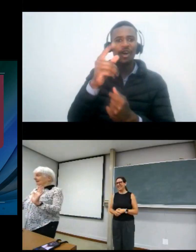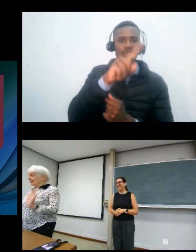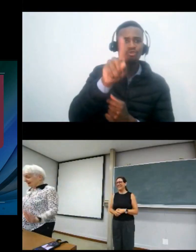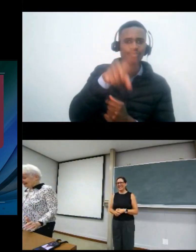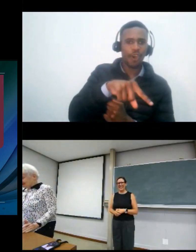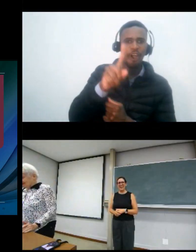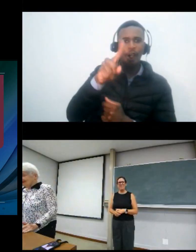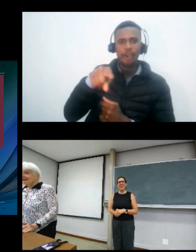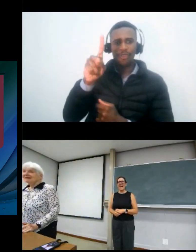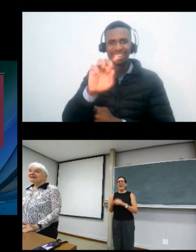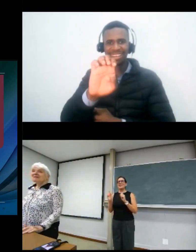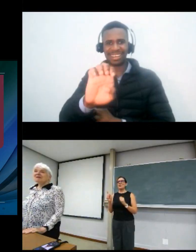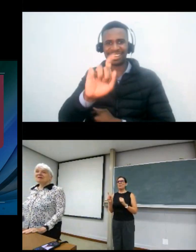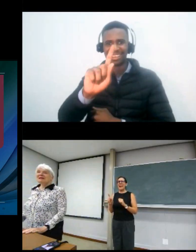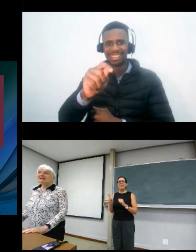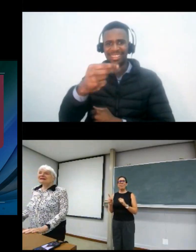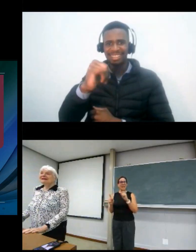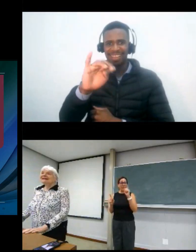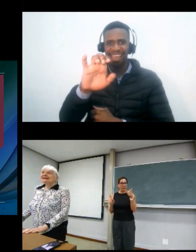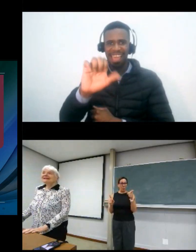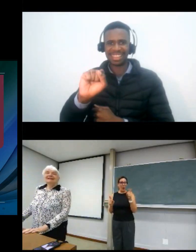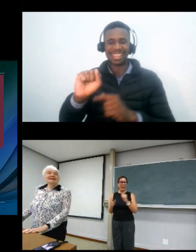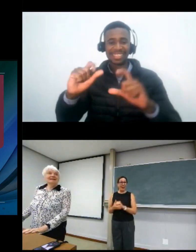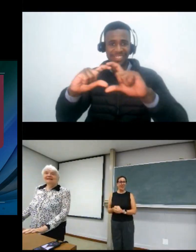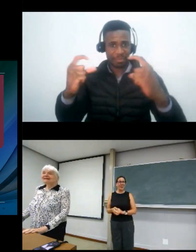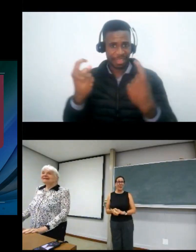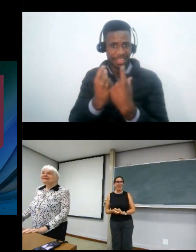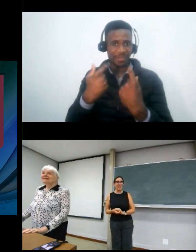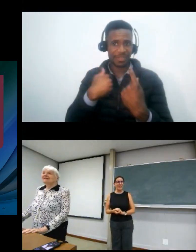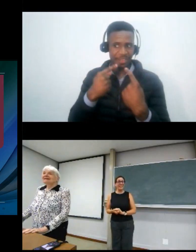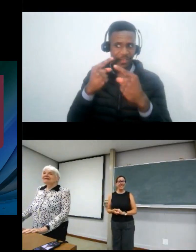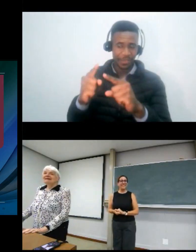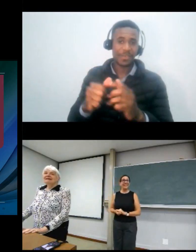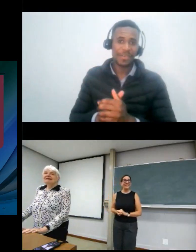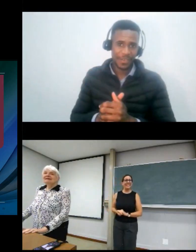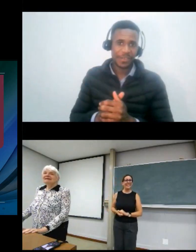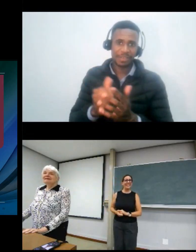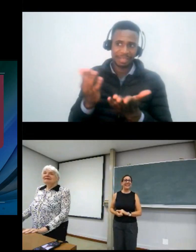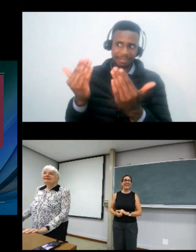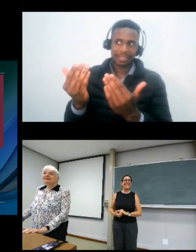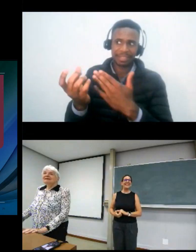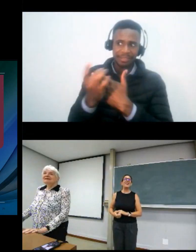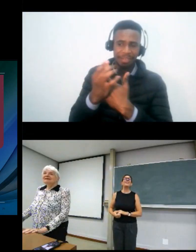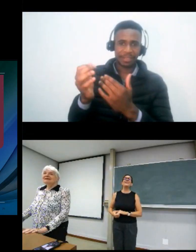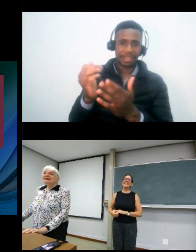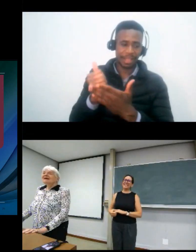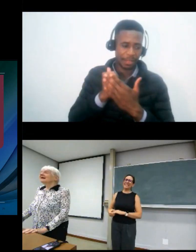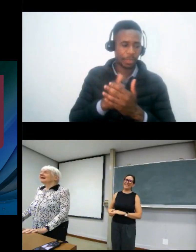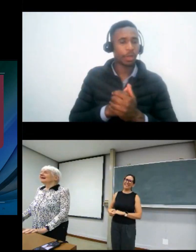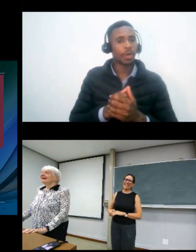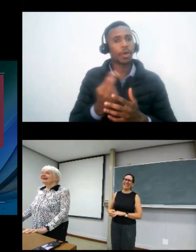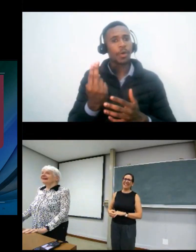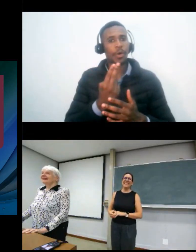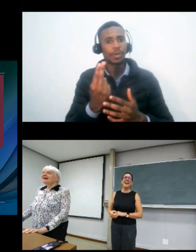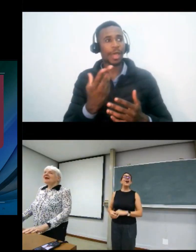say we did nothing to this. So we have time for one last question. Oh, no, that question has left me. Oh,